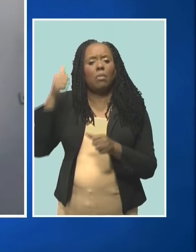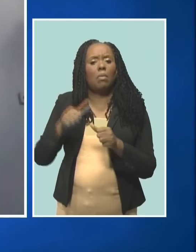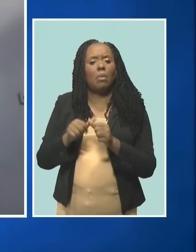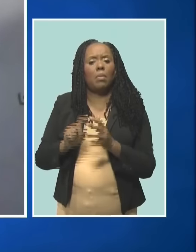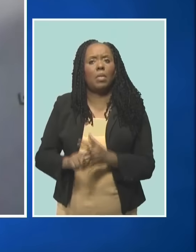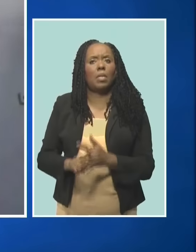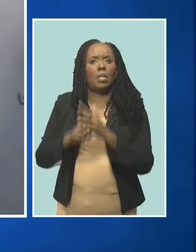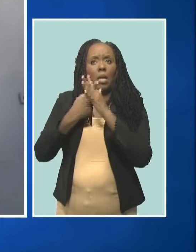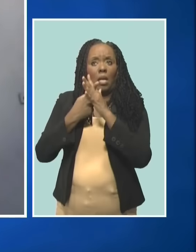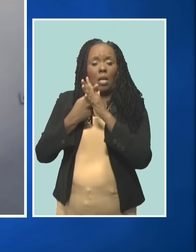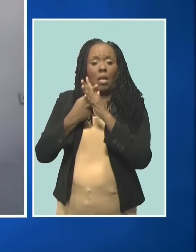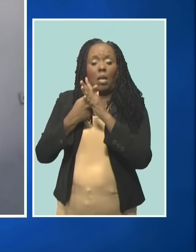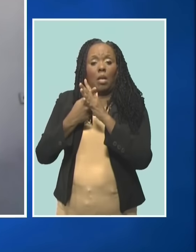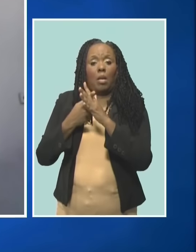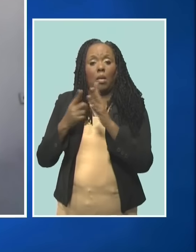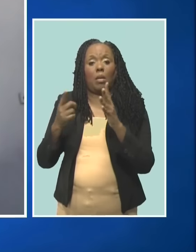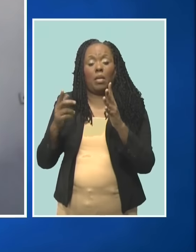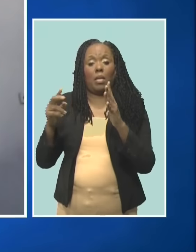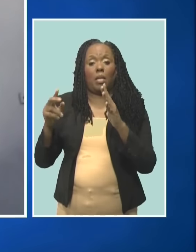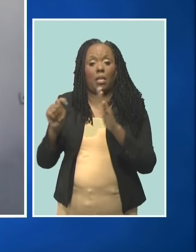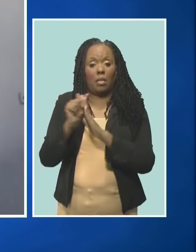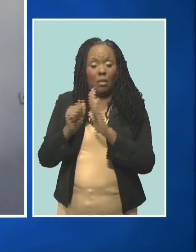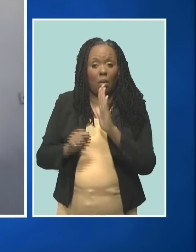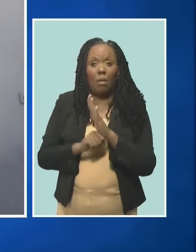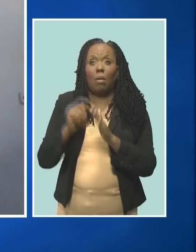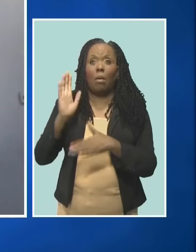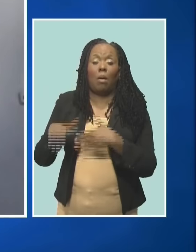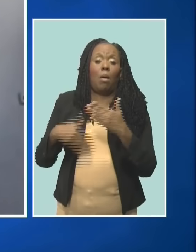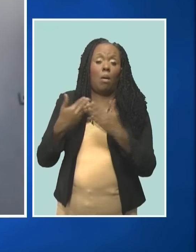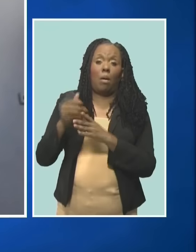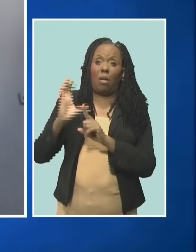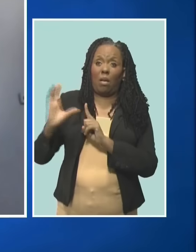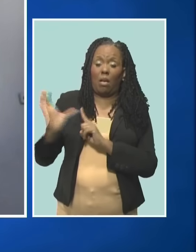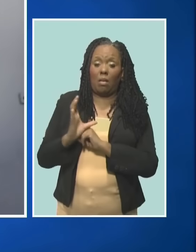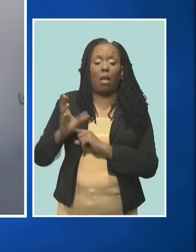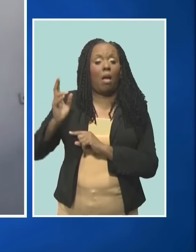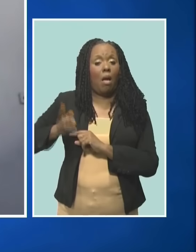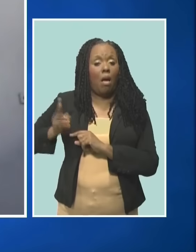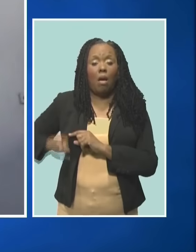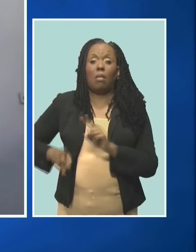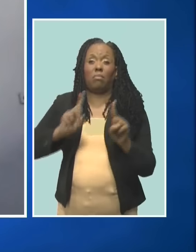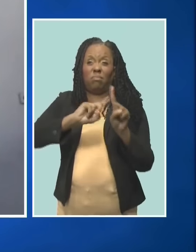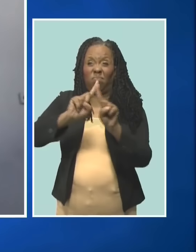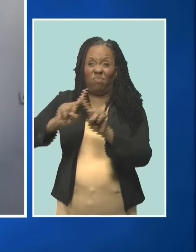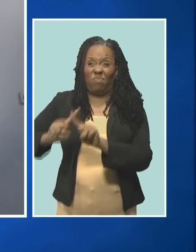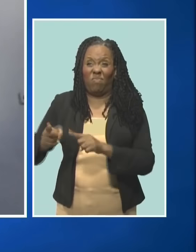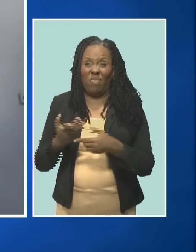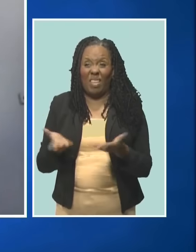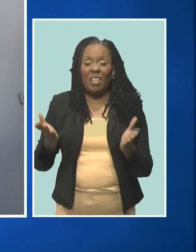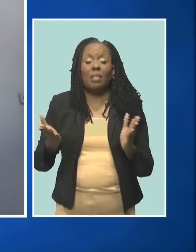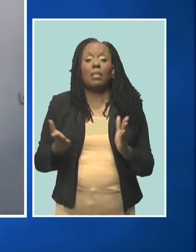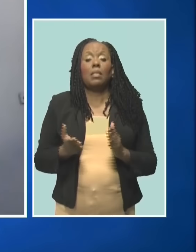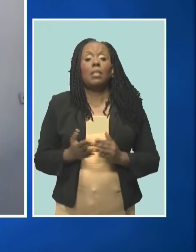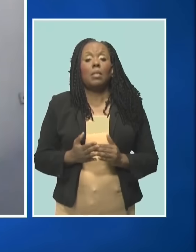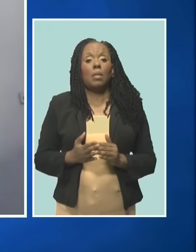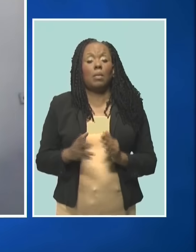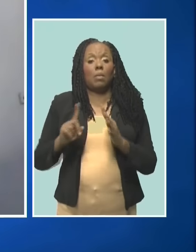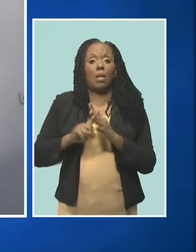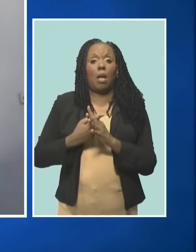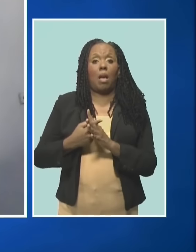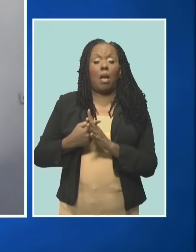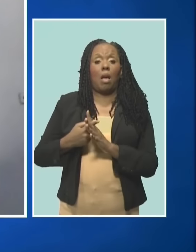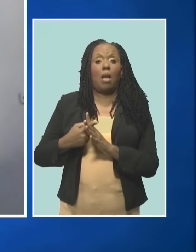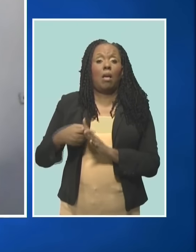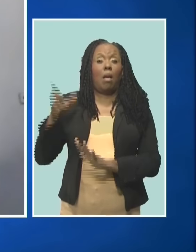Bridgetown with all of those intangible cultural heritage elements on display. We started going back with